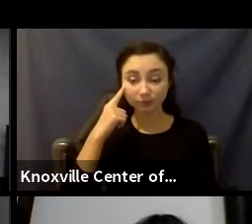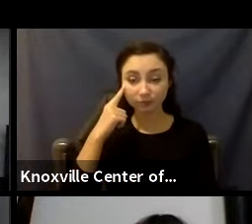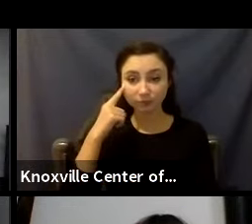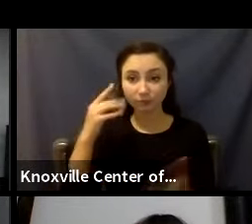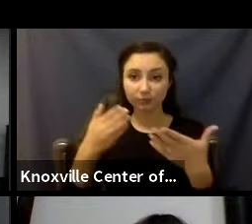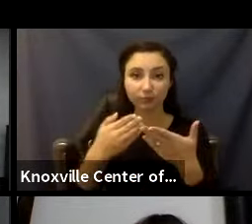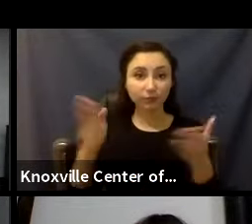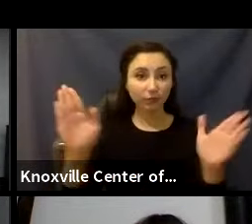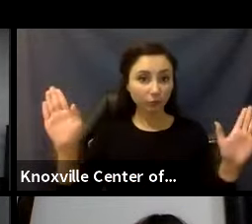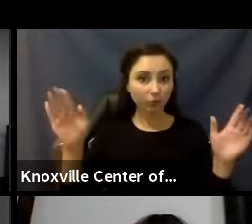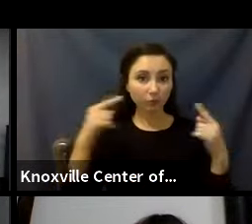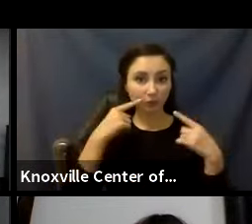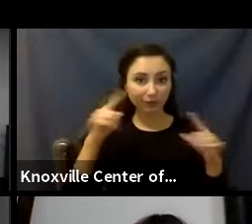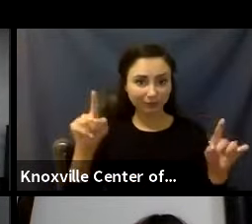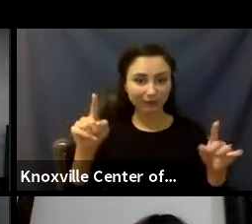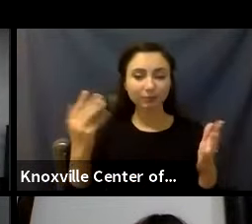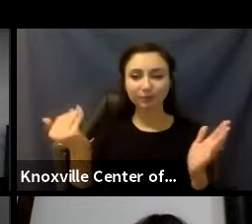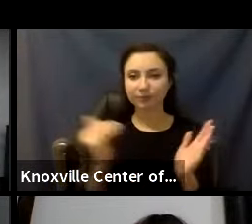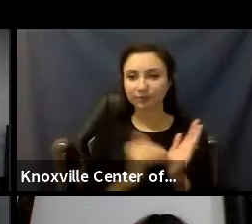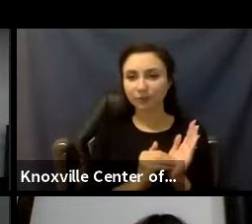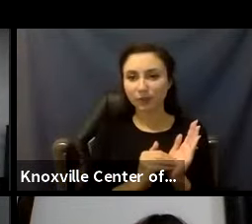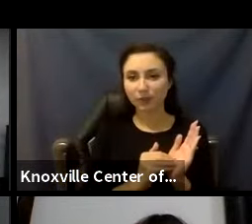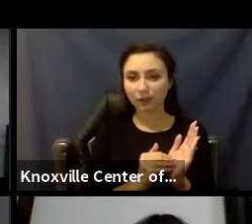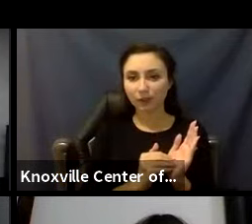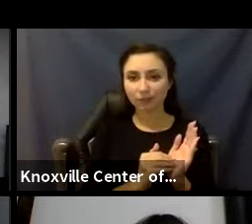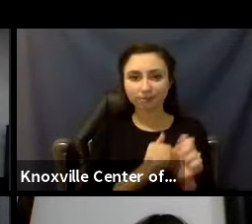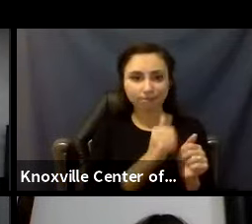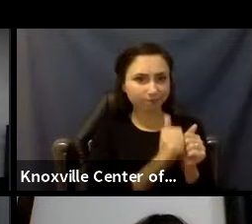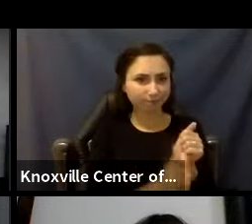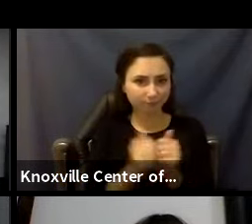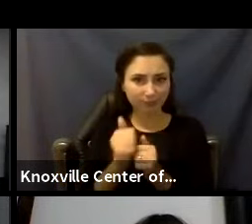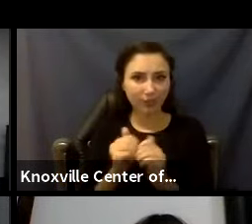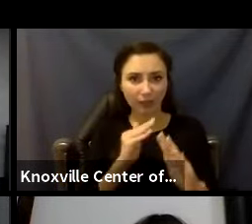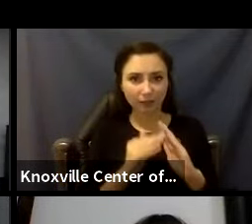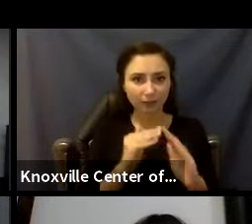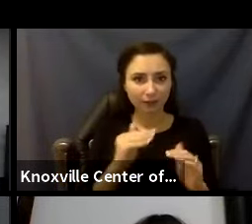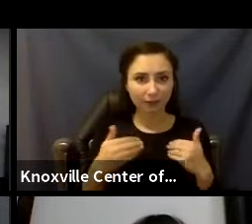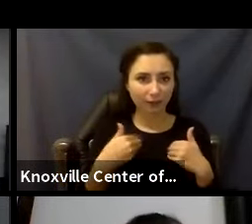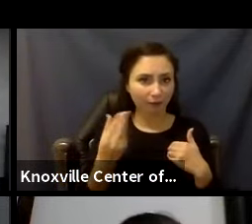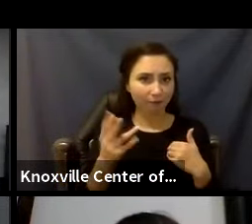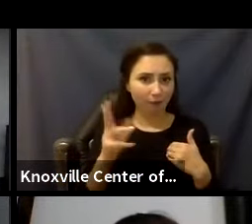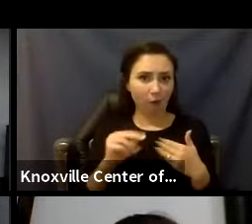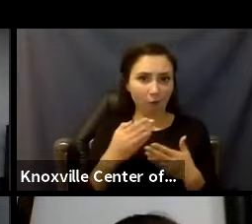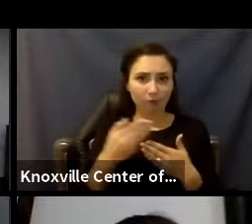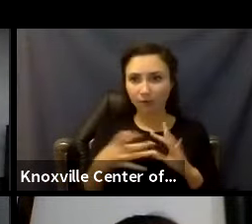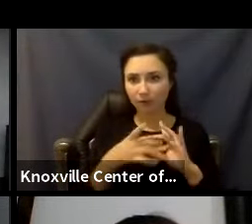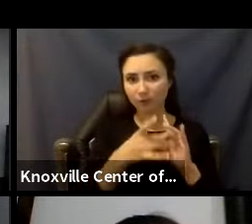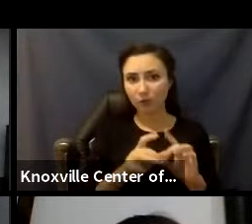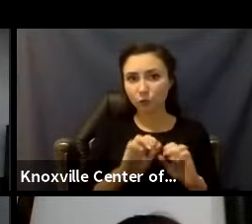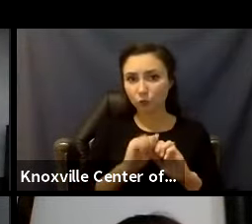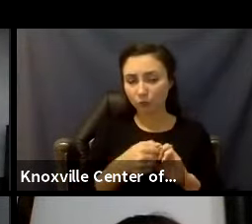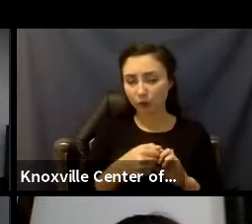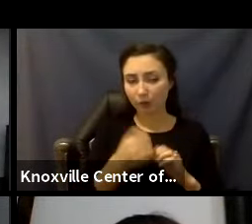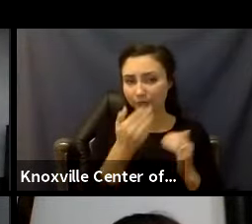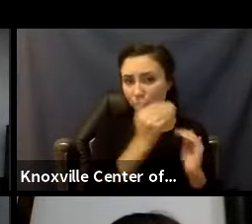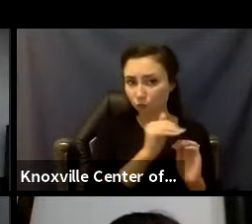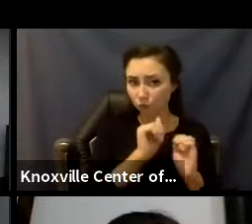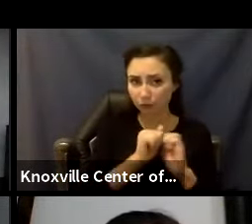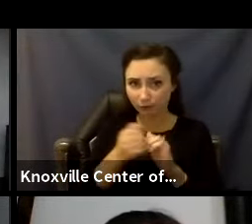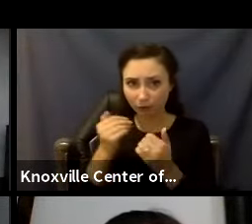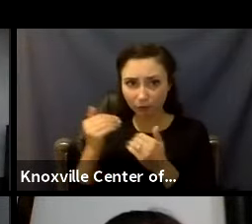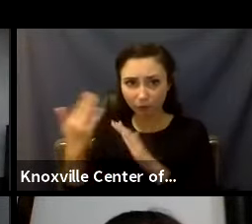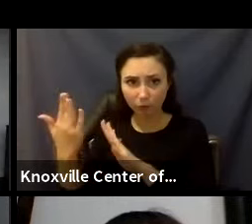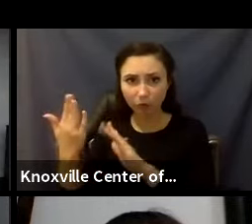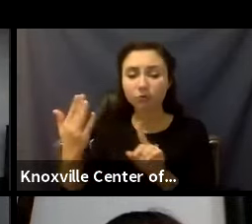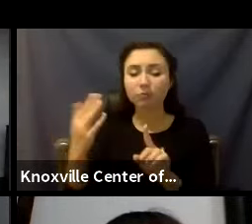broad statement, and again, every city does their own thing as far as how they restrict and how they approach, but